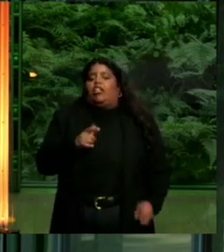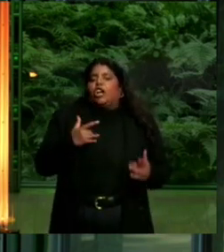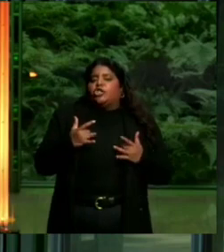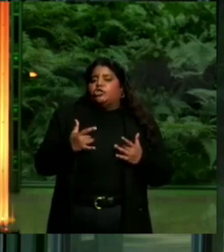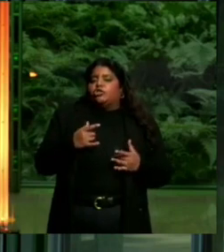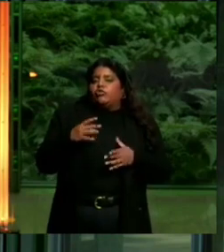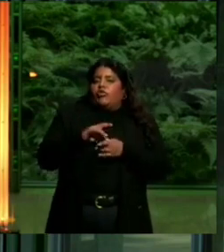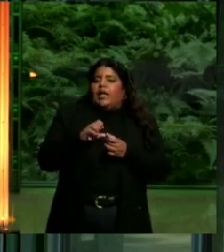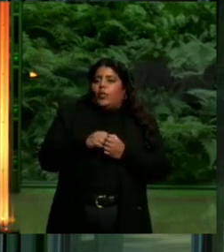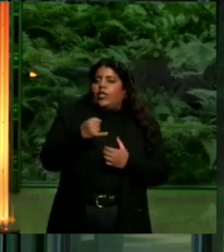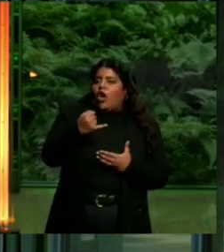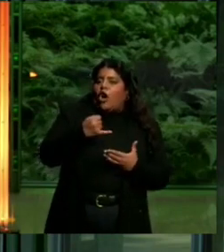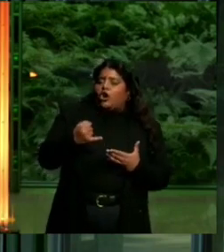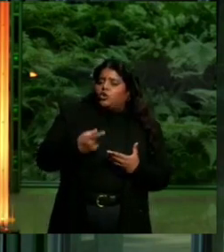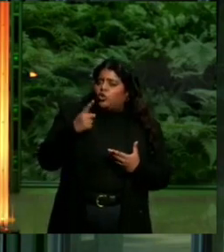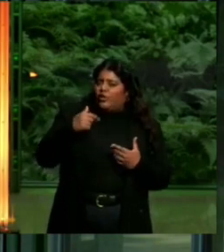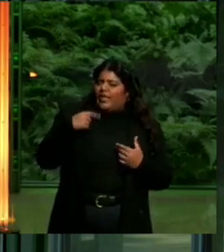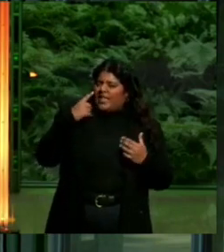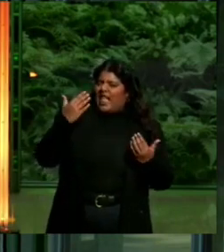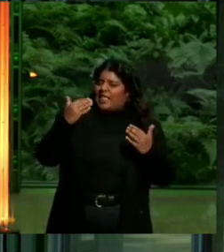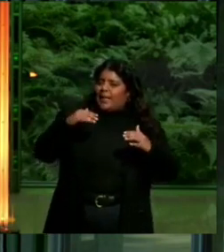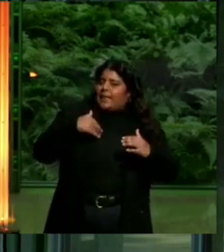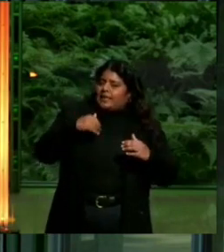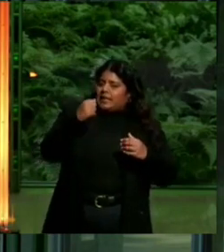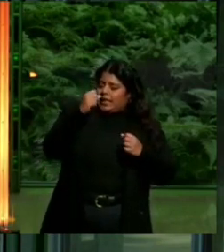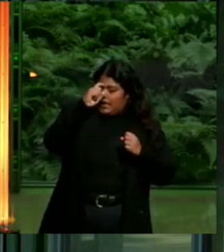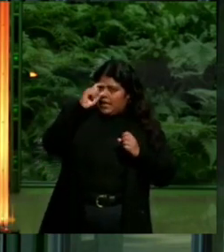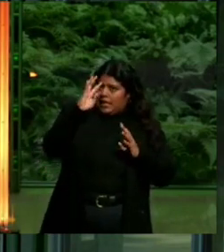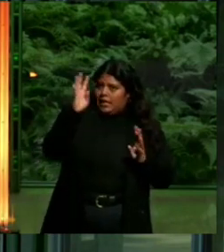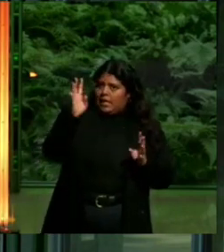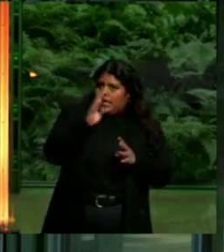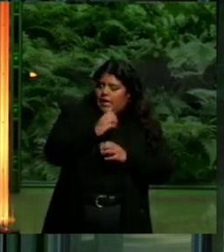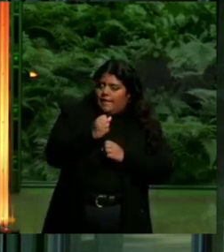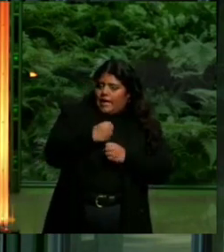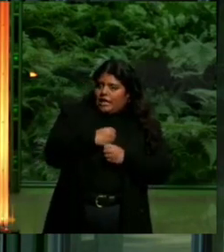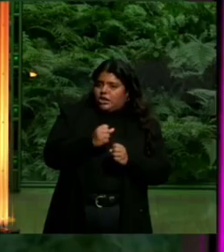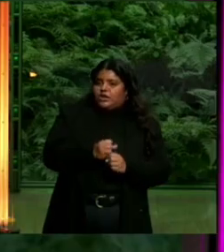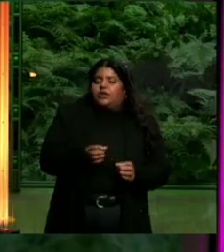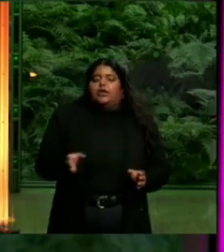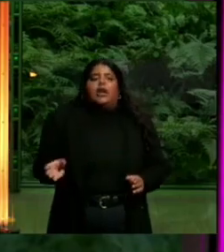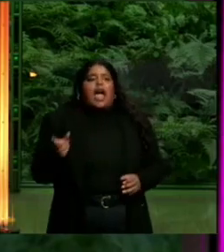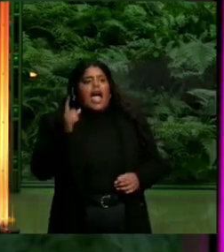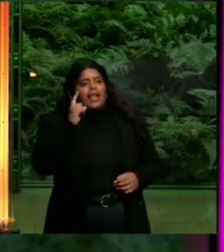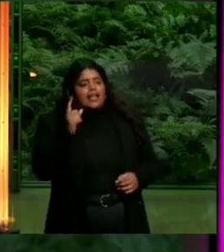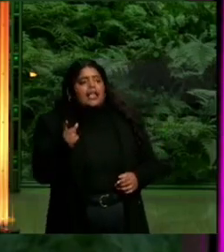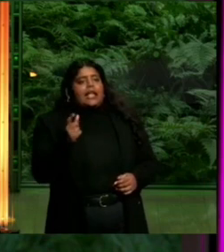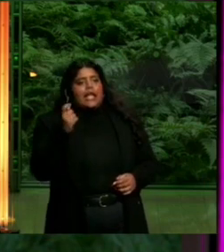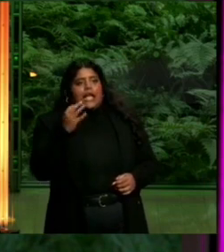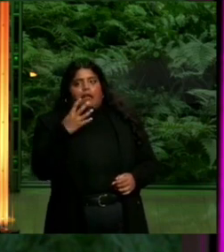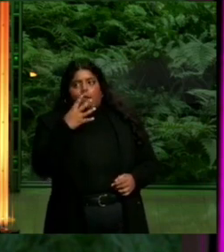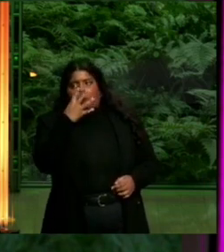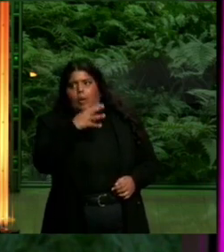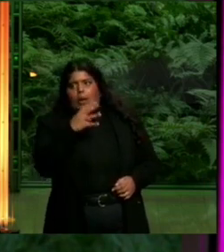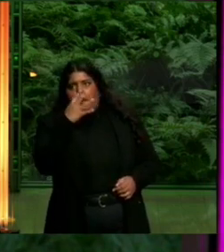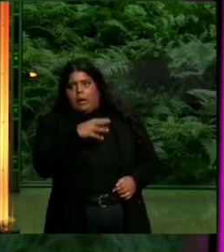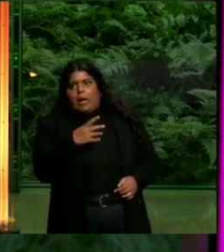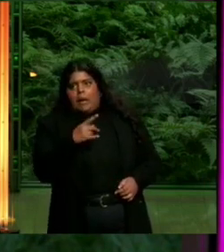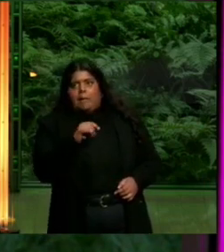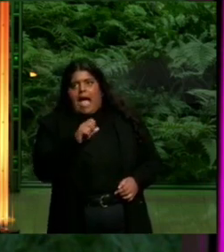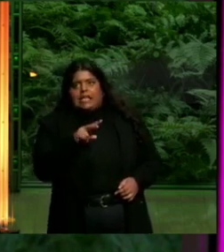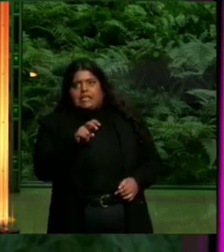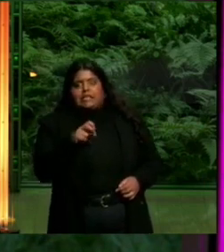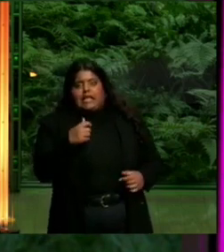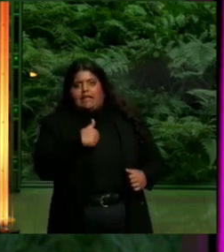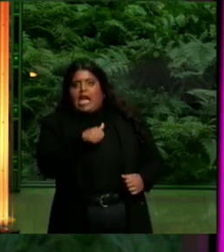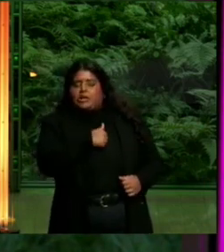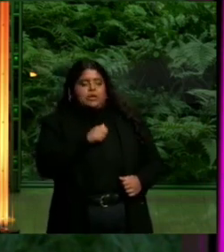could limit innovation? No, absolutely. I think that being passive about it is not going to work, right? You